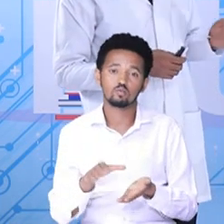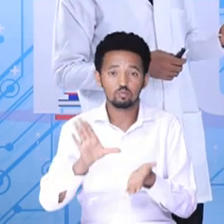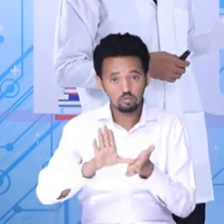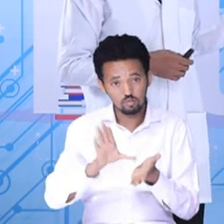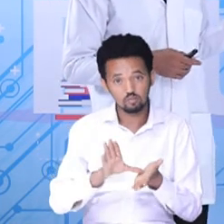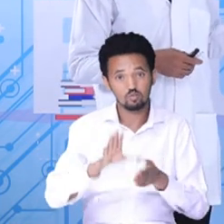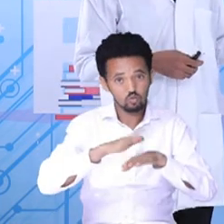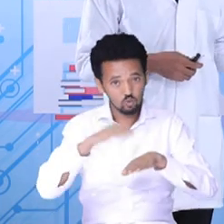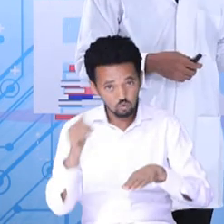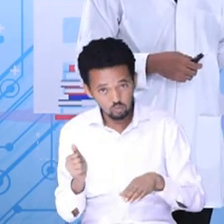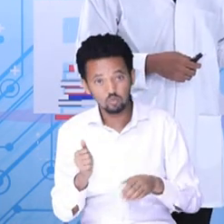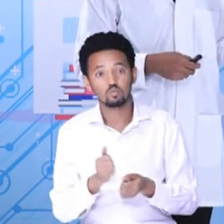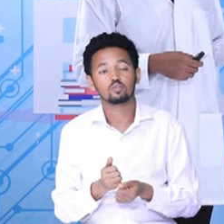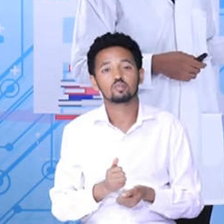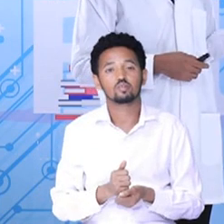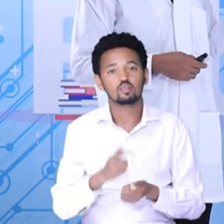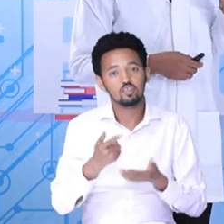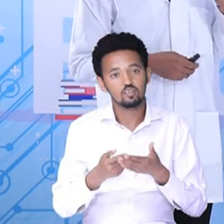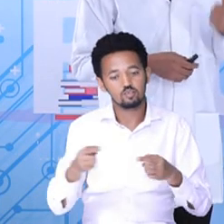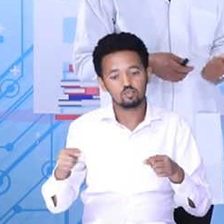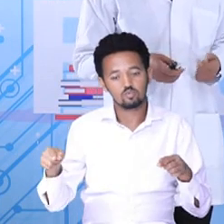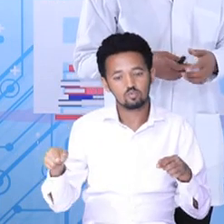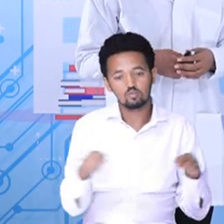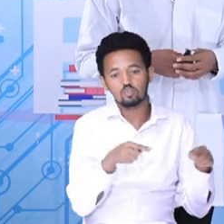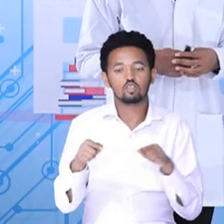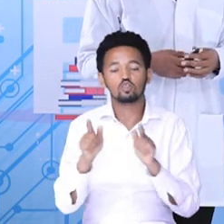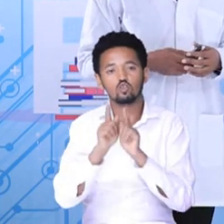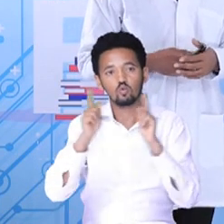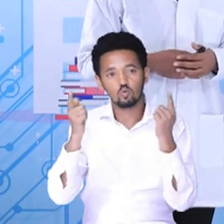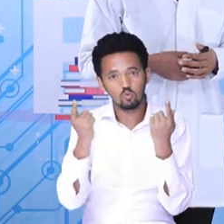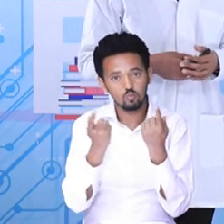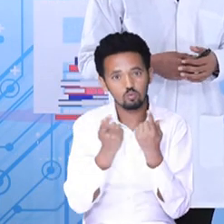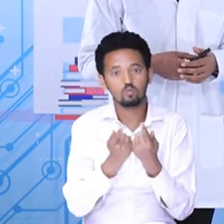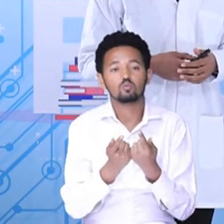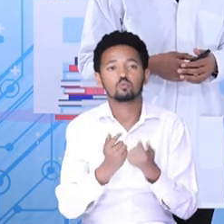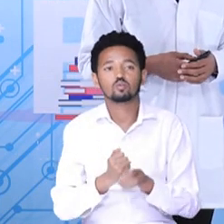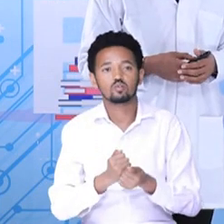settlements are called the scattered and the grouped rural